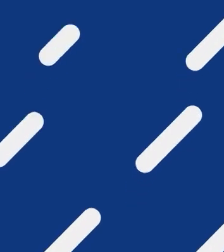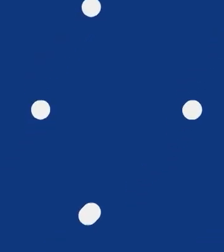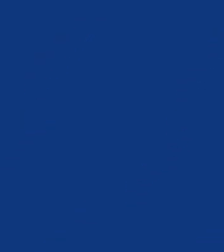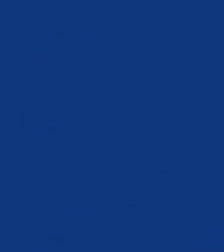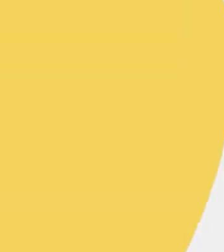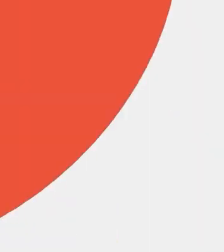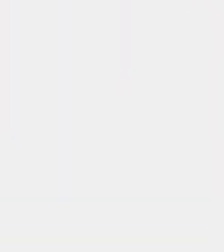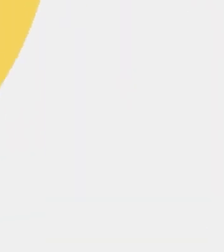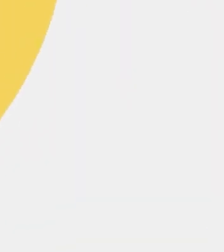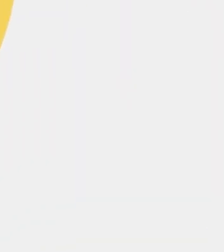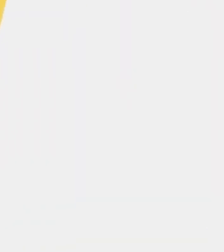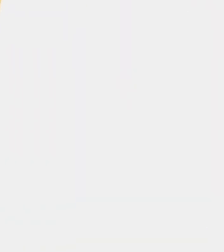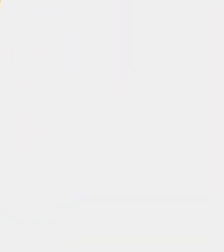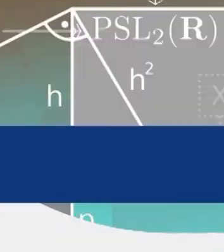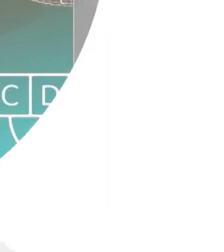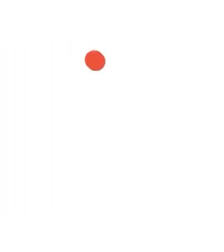Thank you.